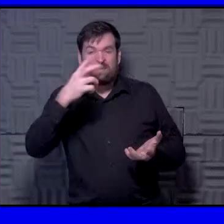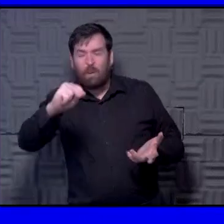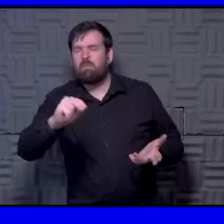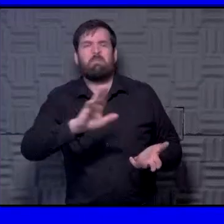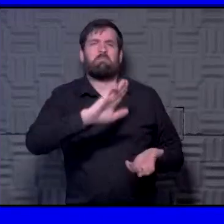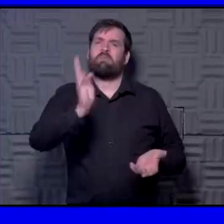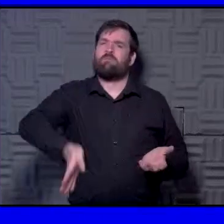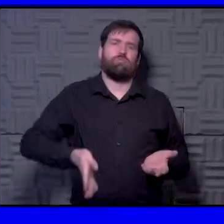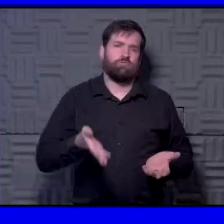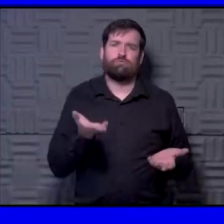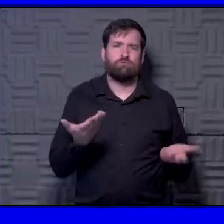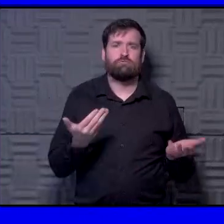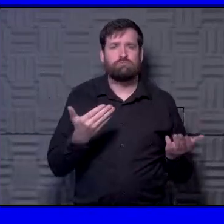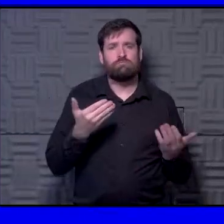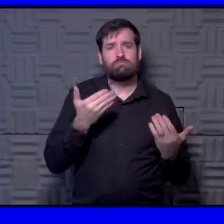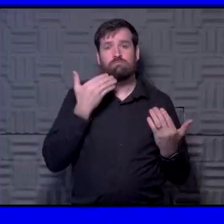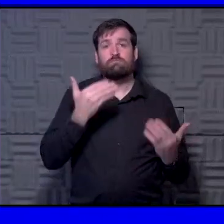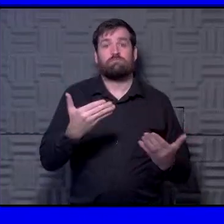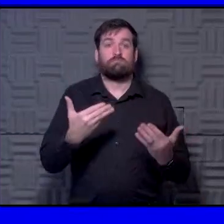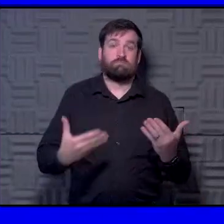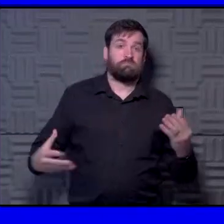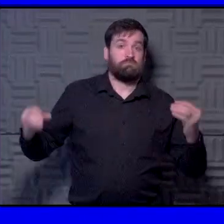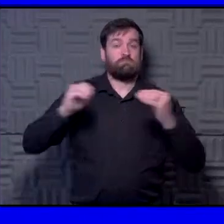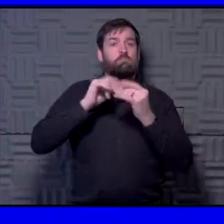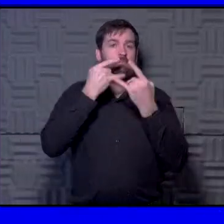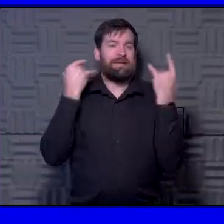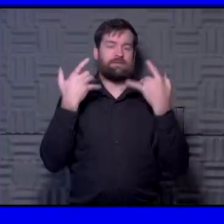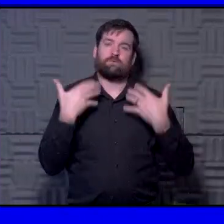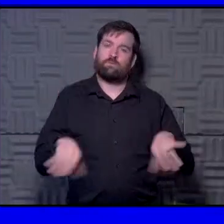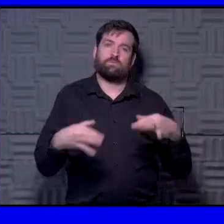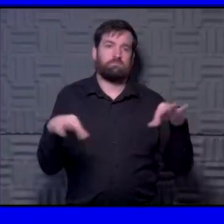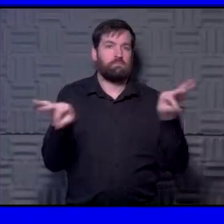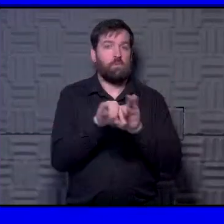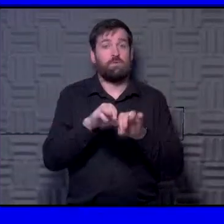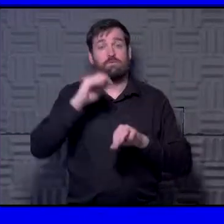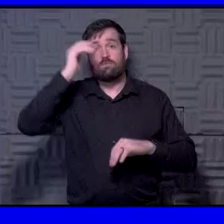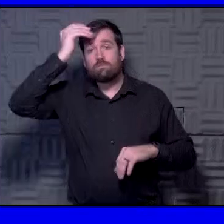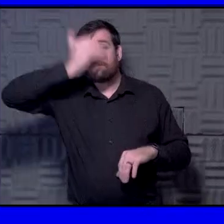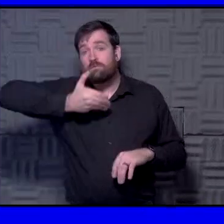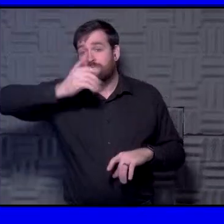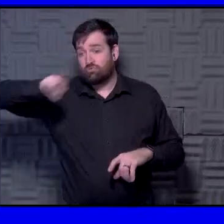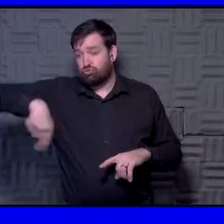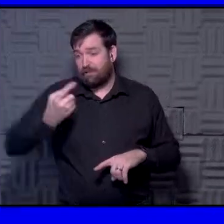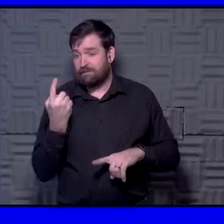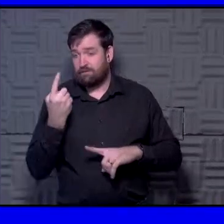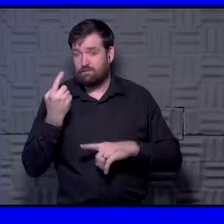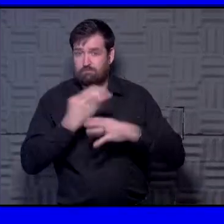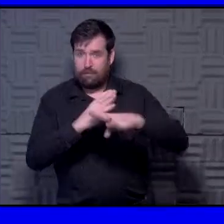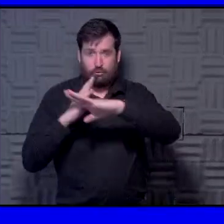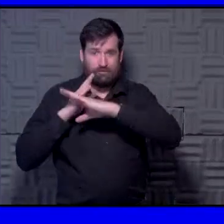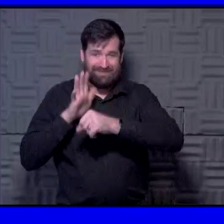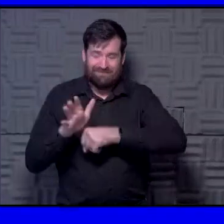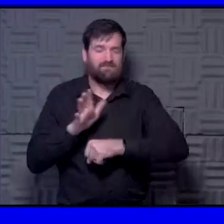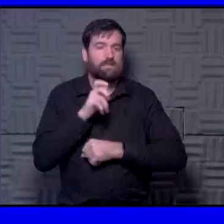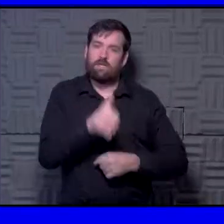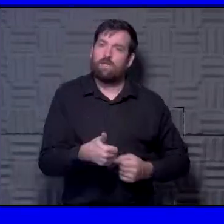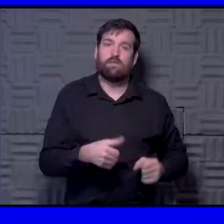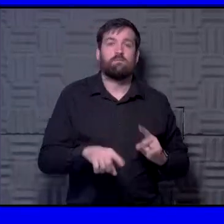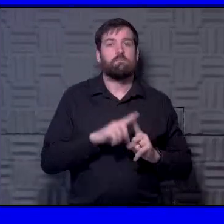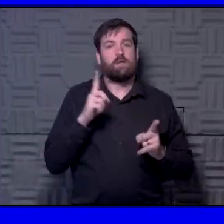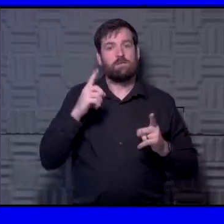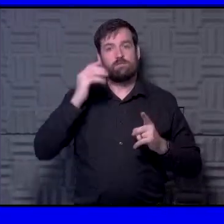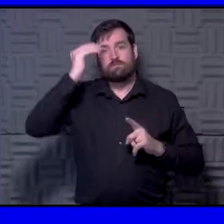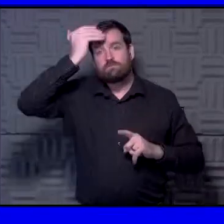it. I think it's one more. You need the mask. We know that face shields do not constitute barrier protection. But whether it's a